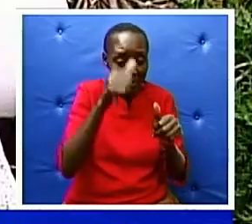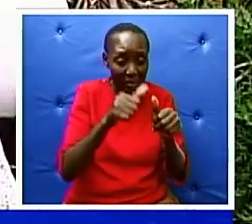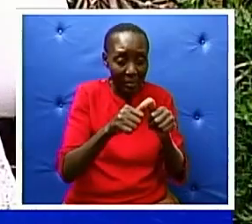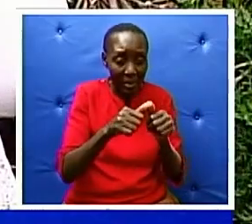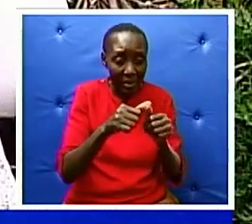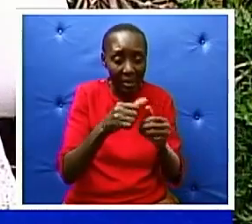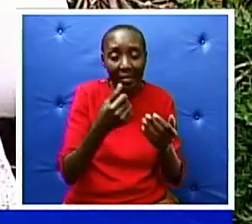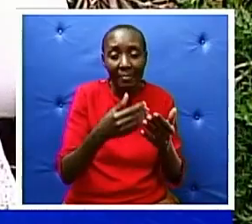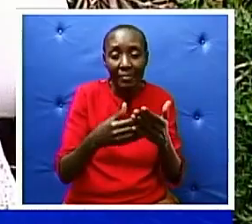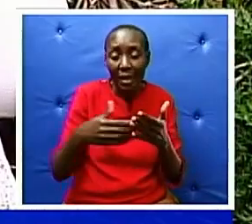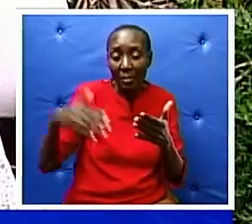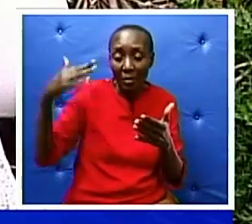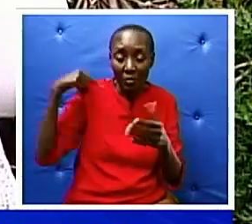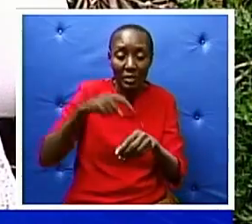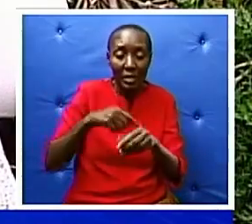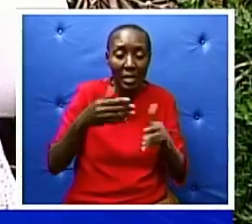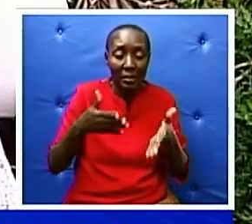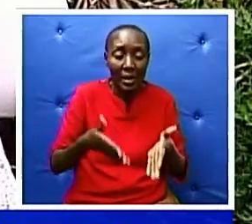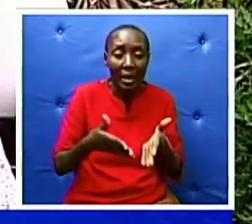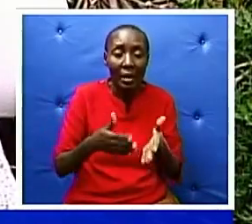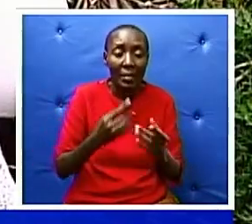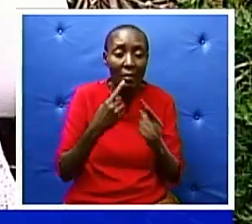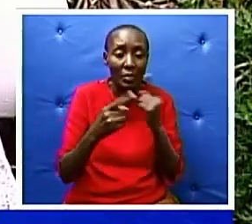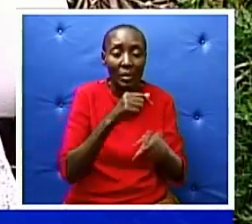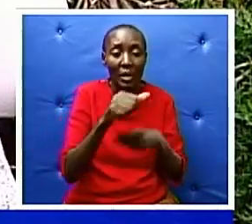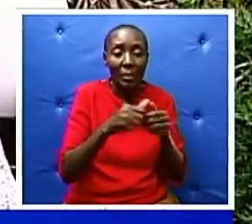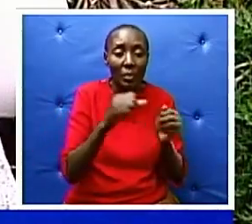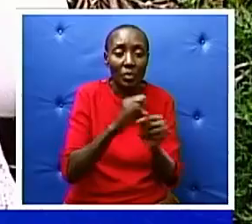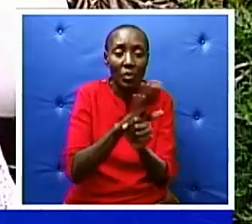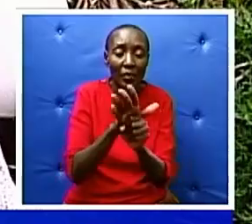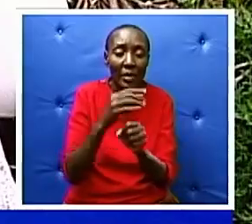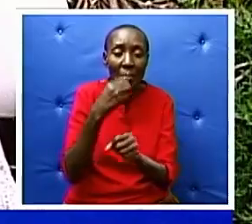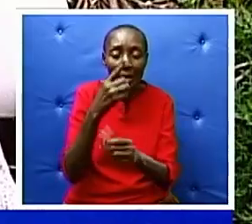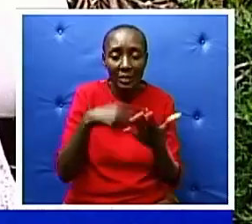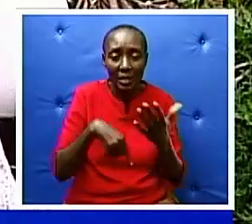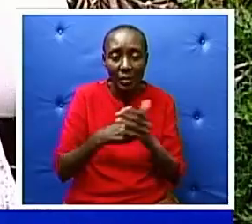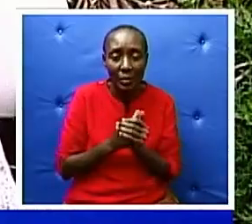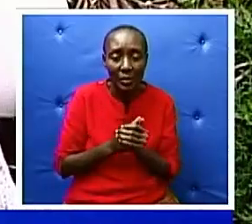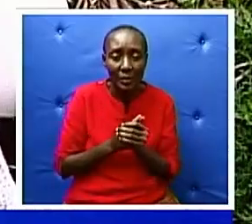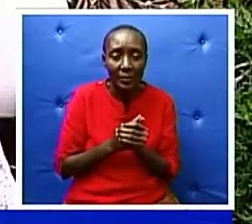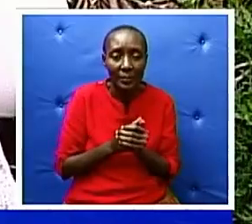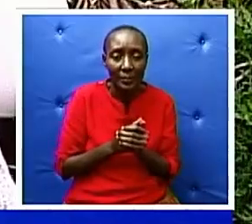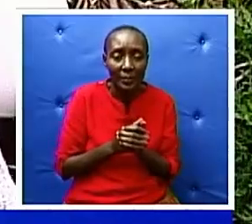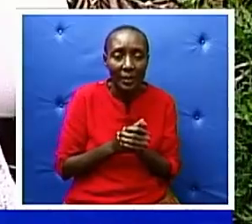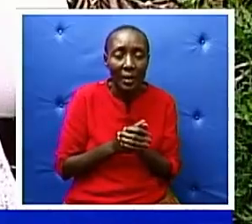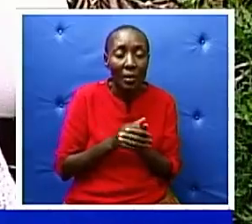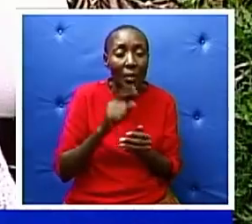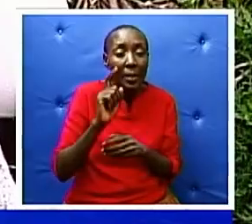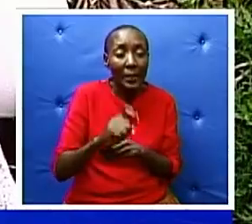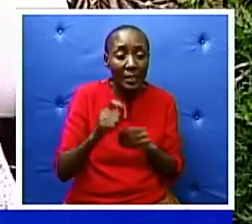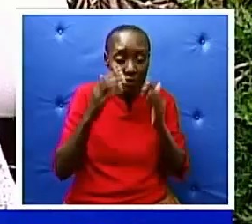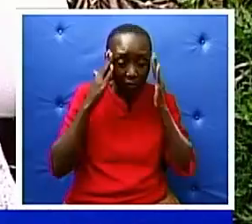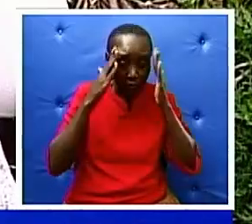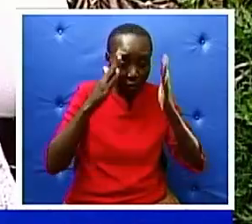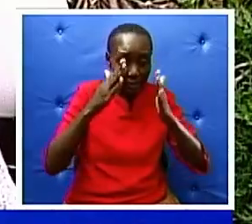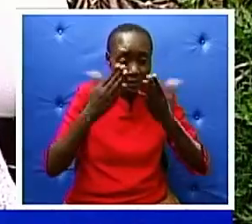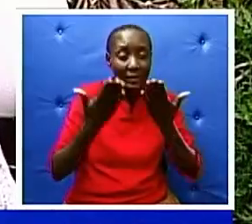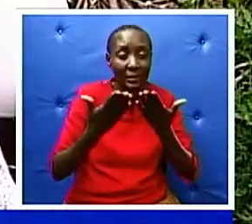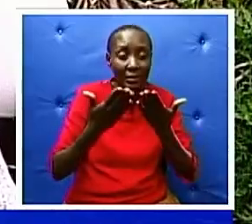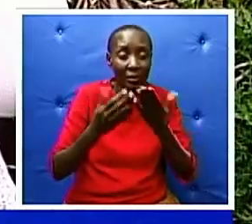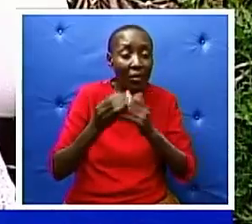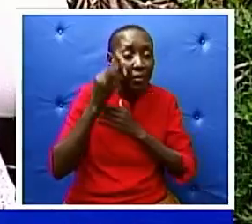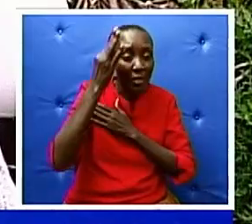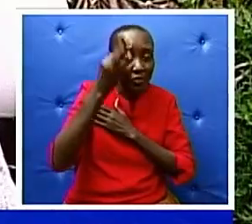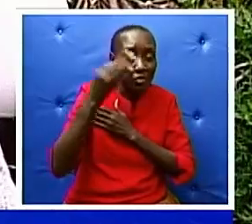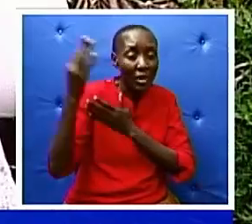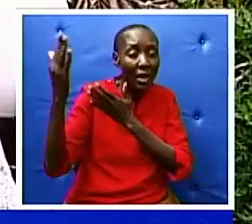here, mm-hmm. when we started talking about COVID, I said that we need to be looking forward to the vaccine's arrival